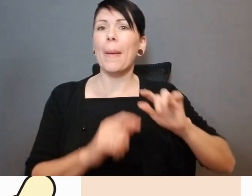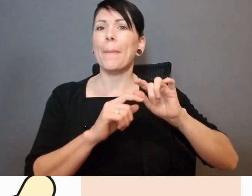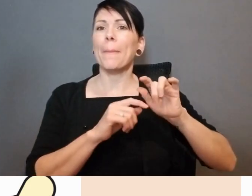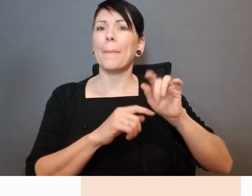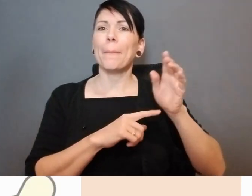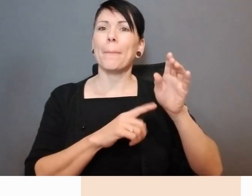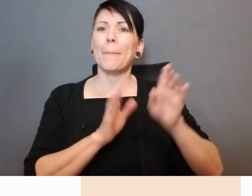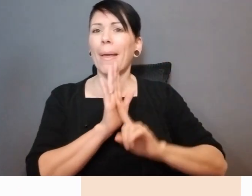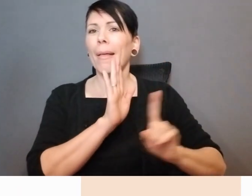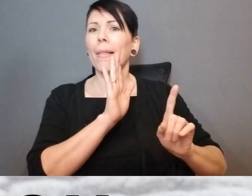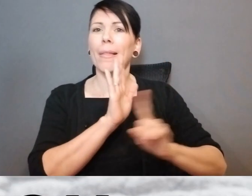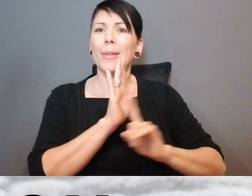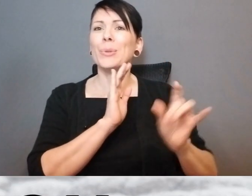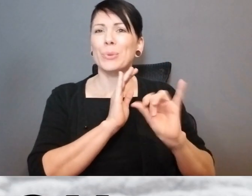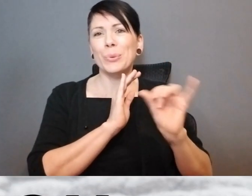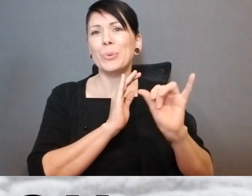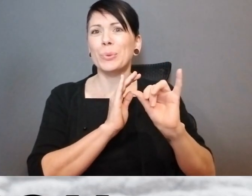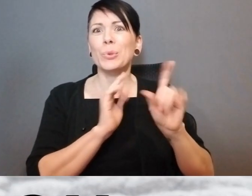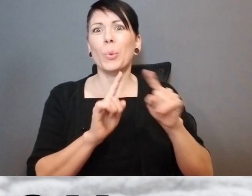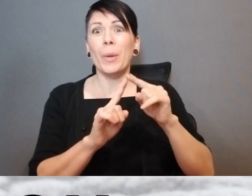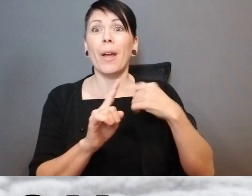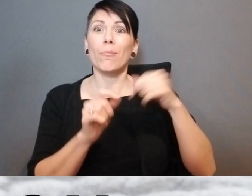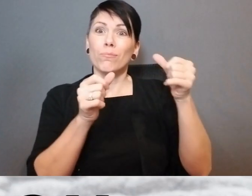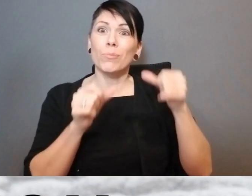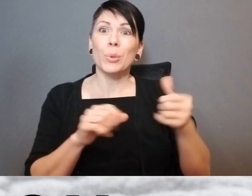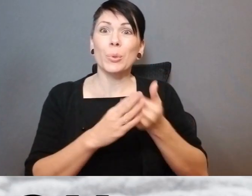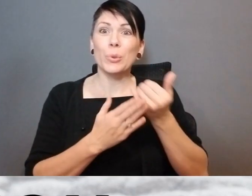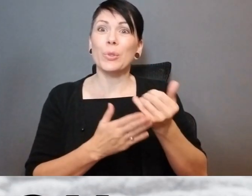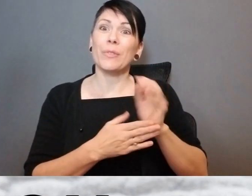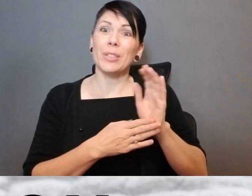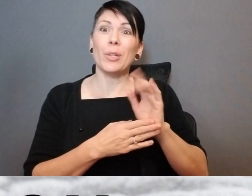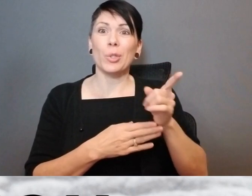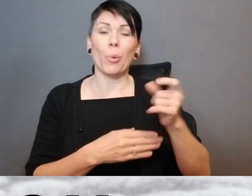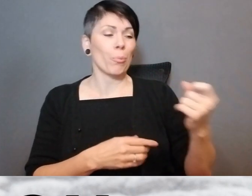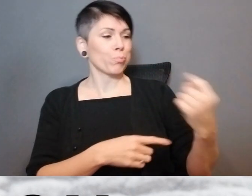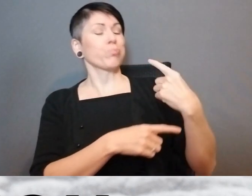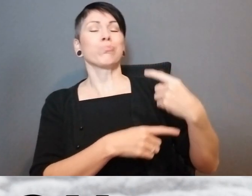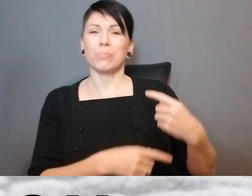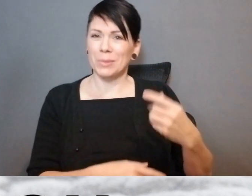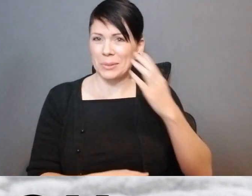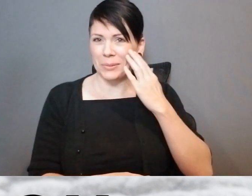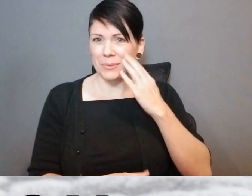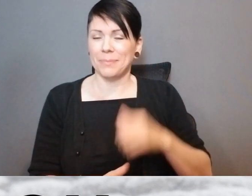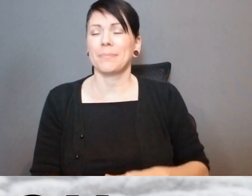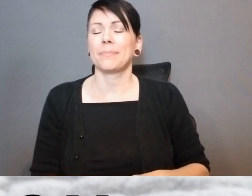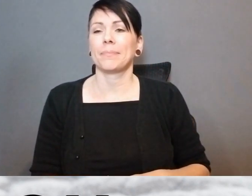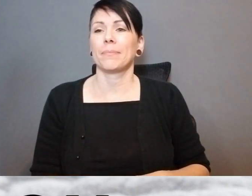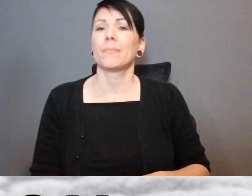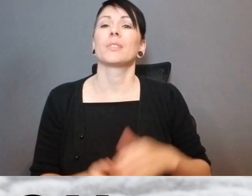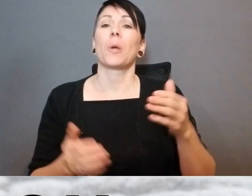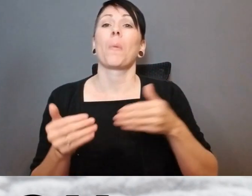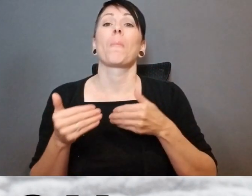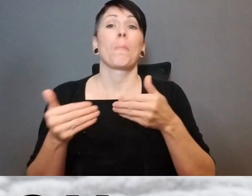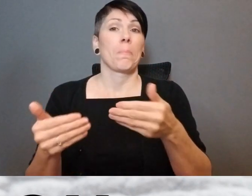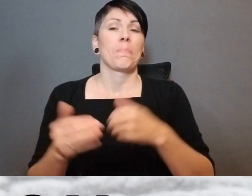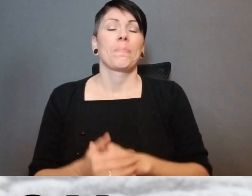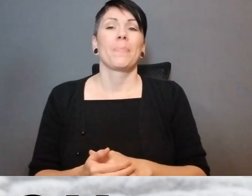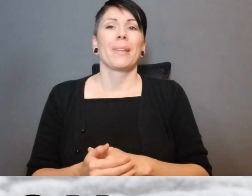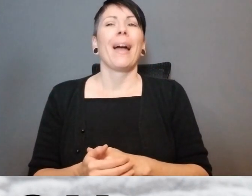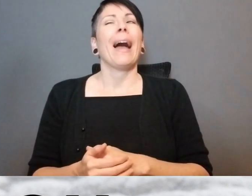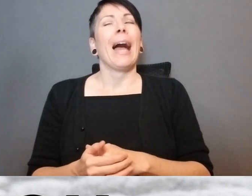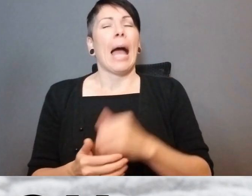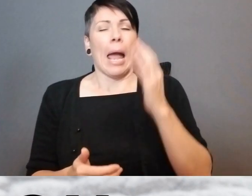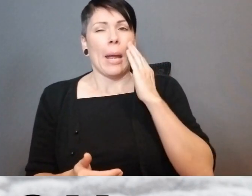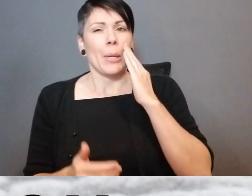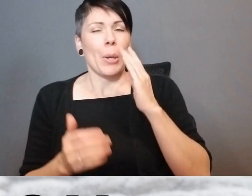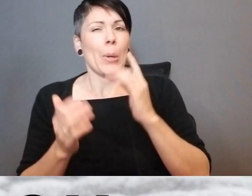post new videos. All right, I know it can be tempting to dive right in without planning when it comes to organization. Everything is